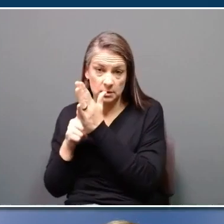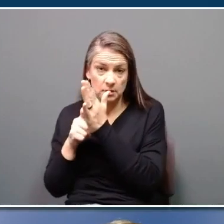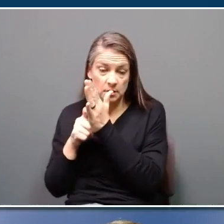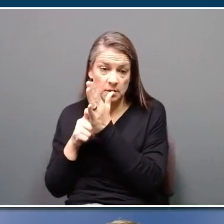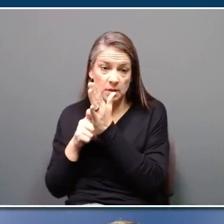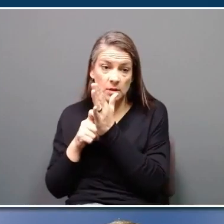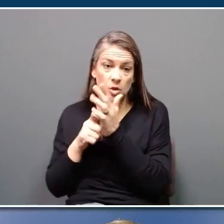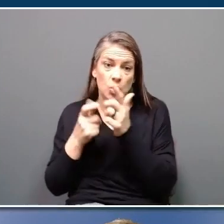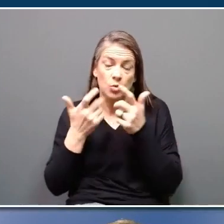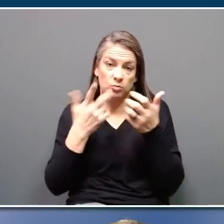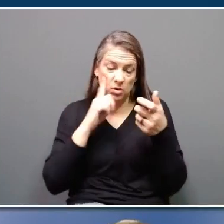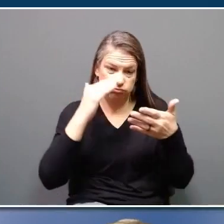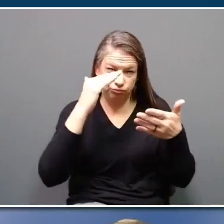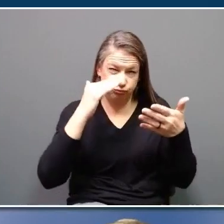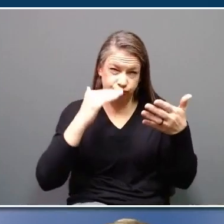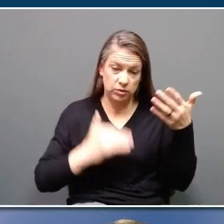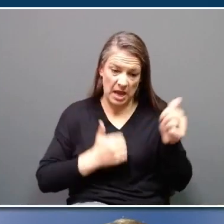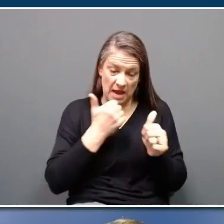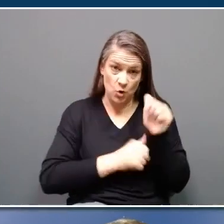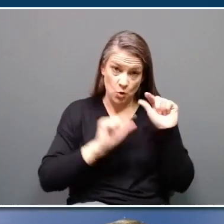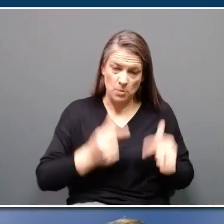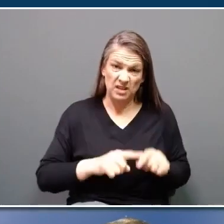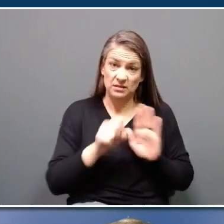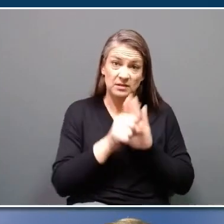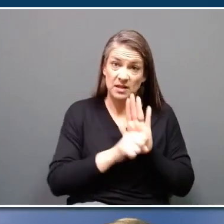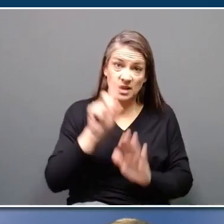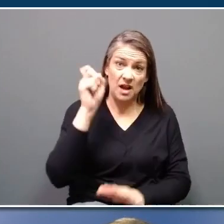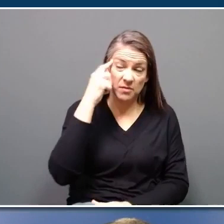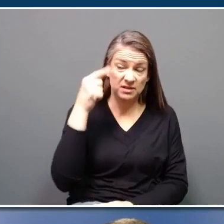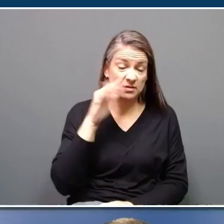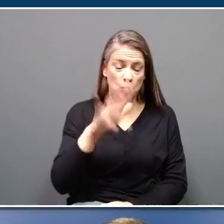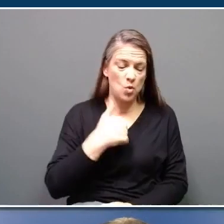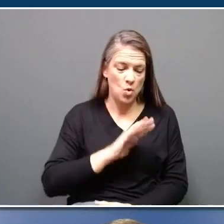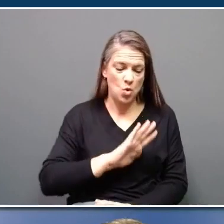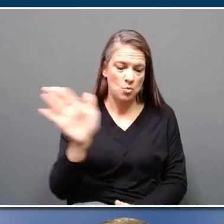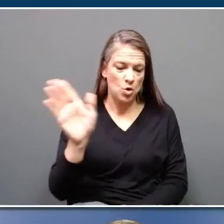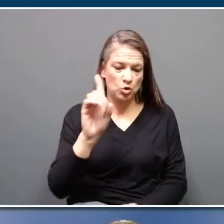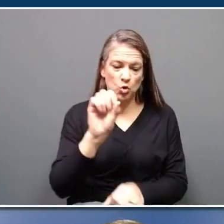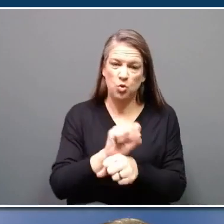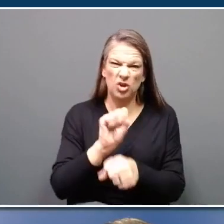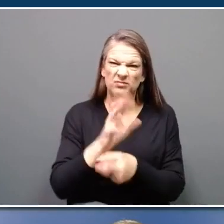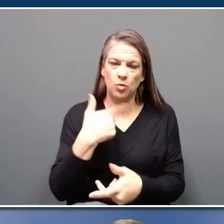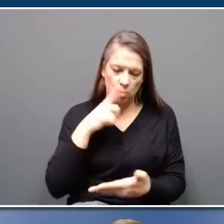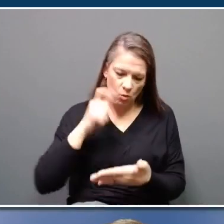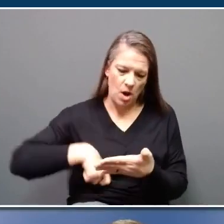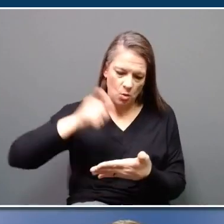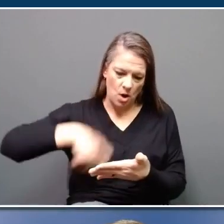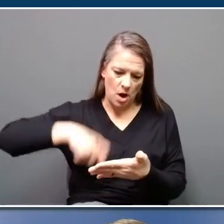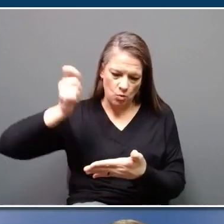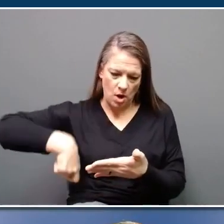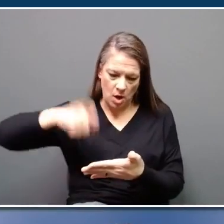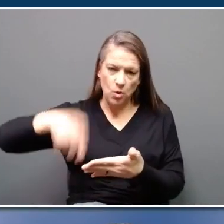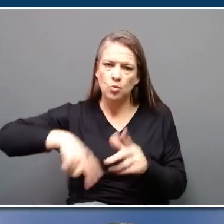significant length. Every group in state government we've talked to has said we will no longer be able to do work. We will be writing reports every single